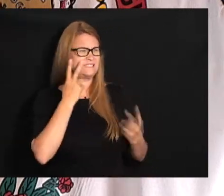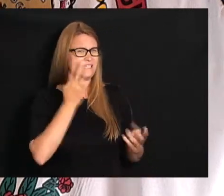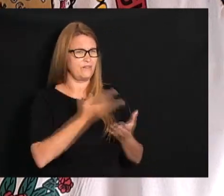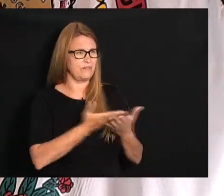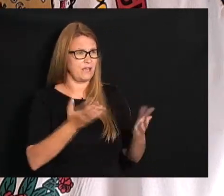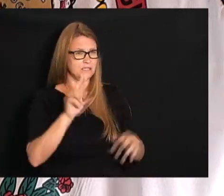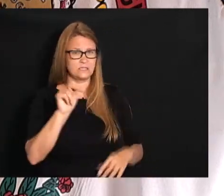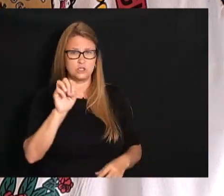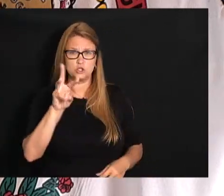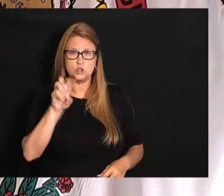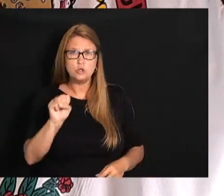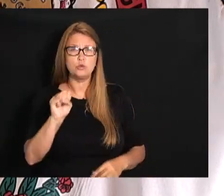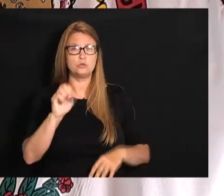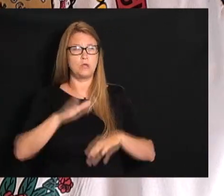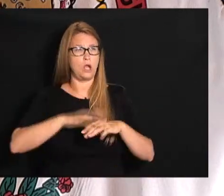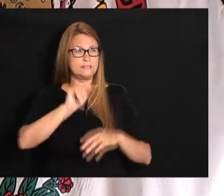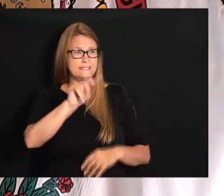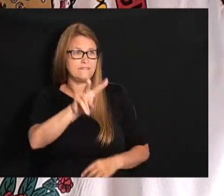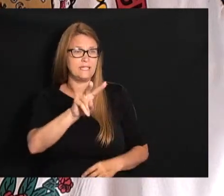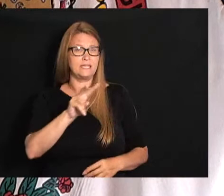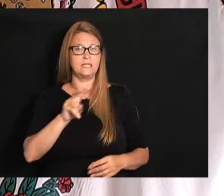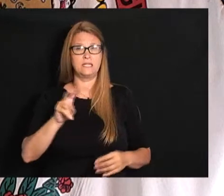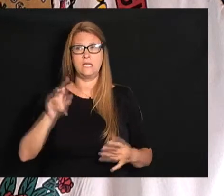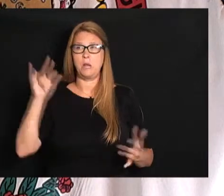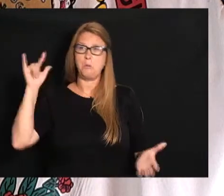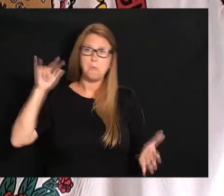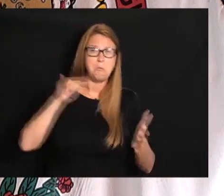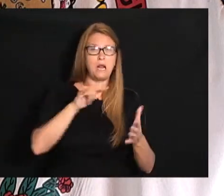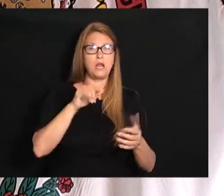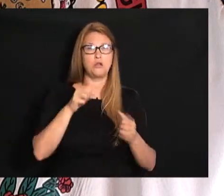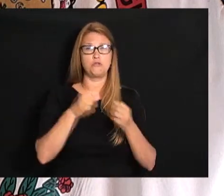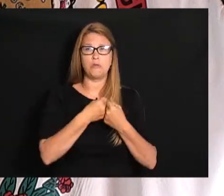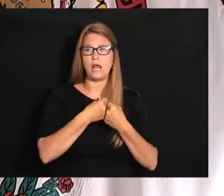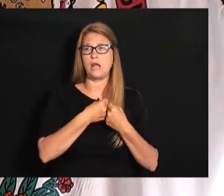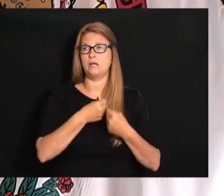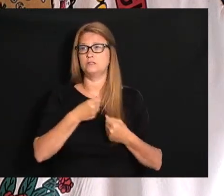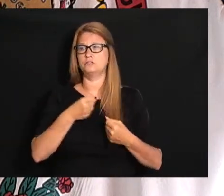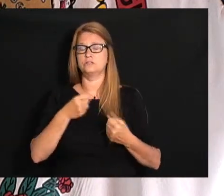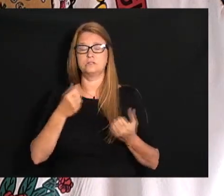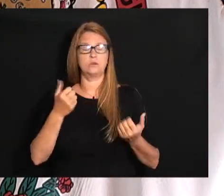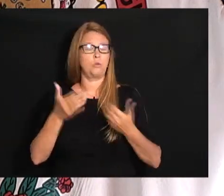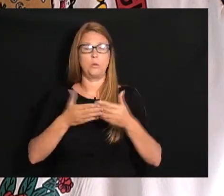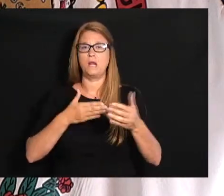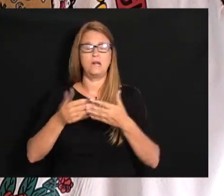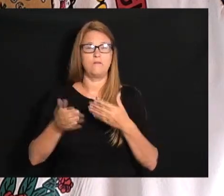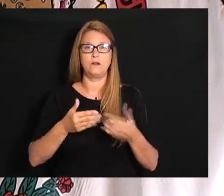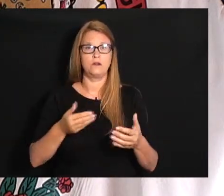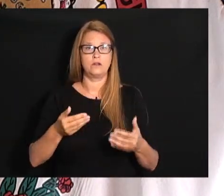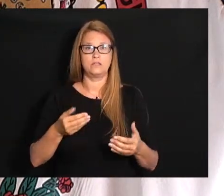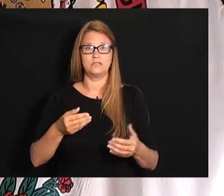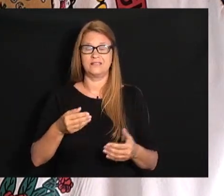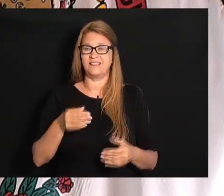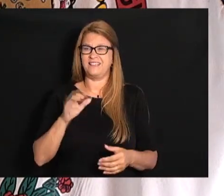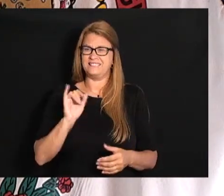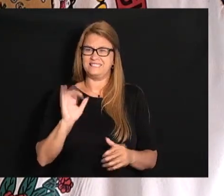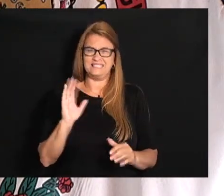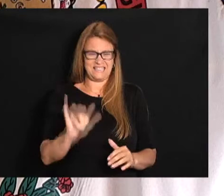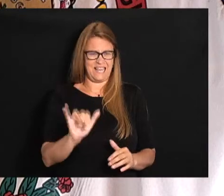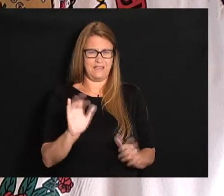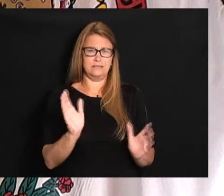the years, the mine disasters or a plane crash or whatever it may be, it's a drop in the bucket compared to